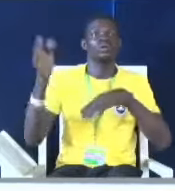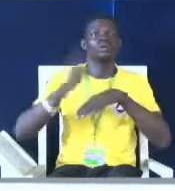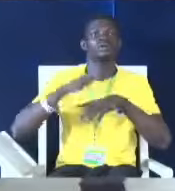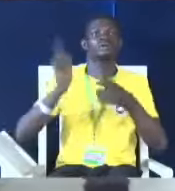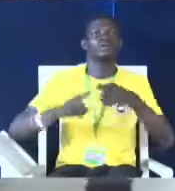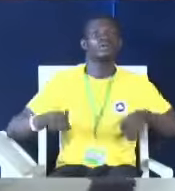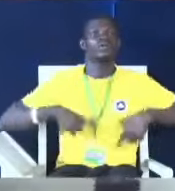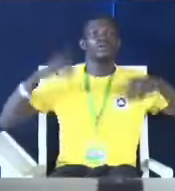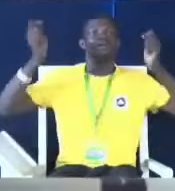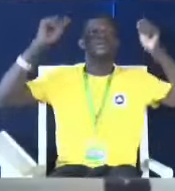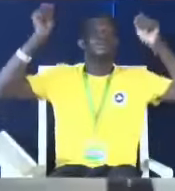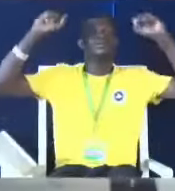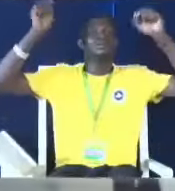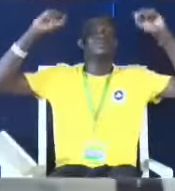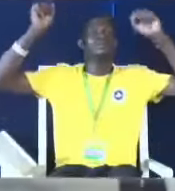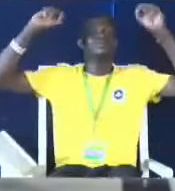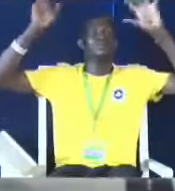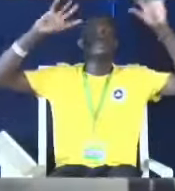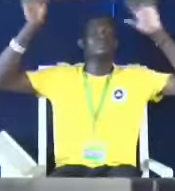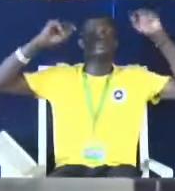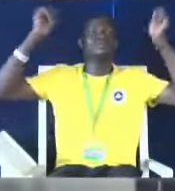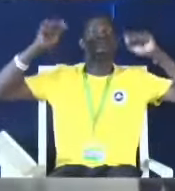life.